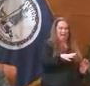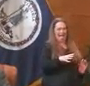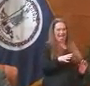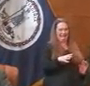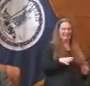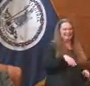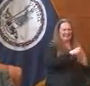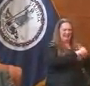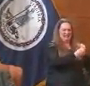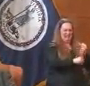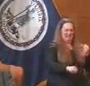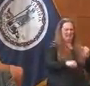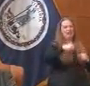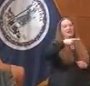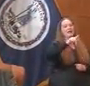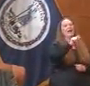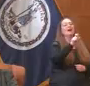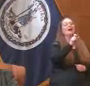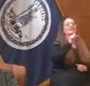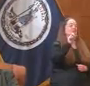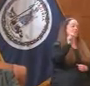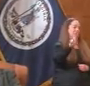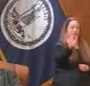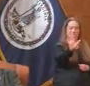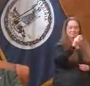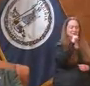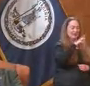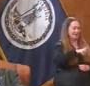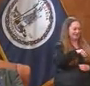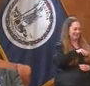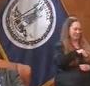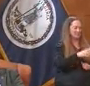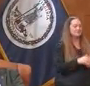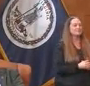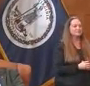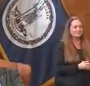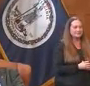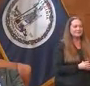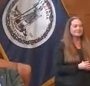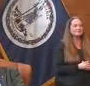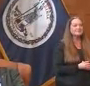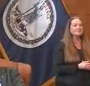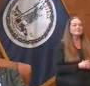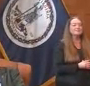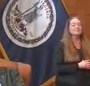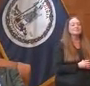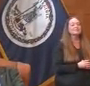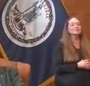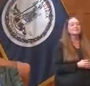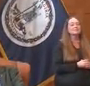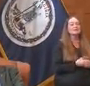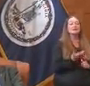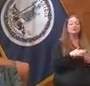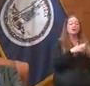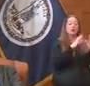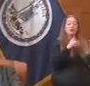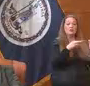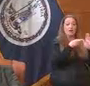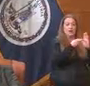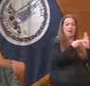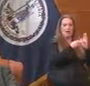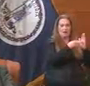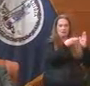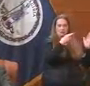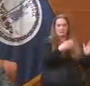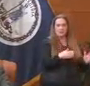Yes, it does. Now, let's begin with a nonpartisan welcome to the winner of last November's election to represent us in the House of Representatives, a neighbor from